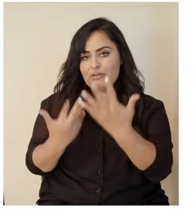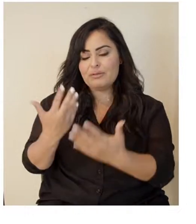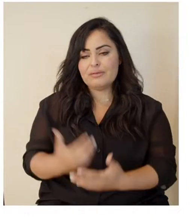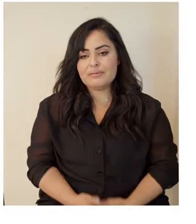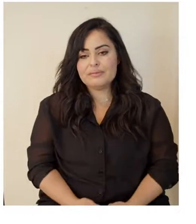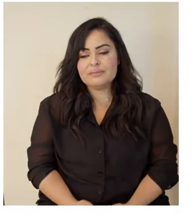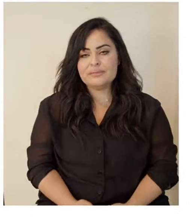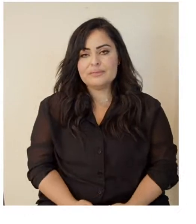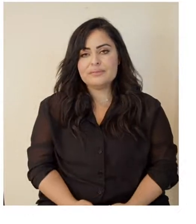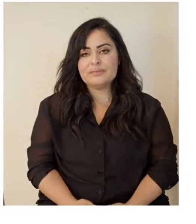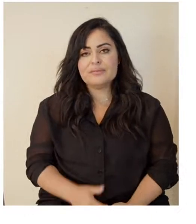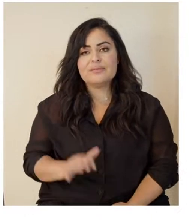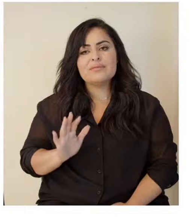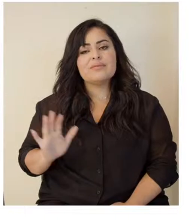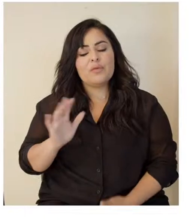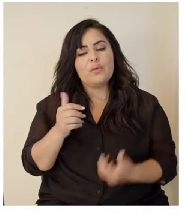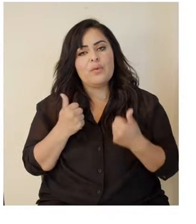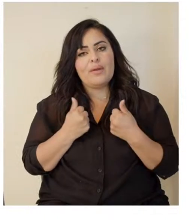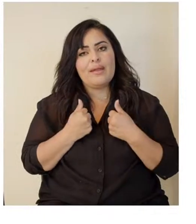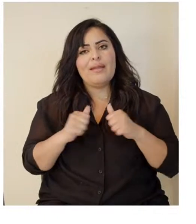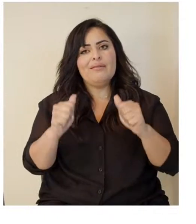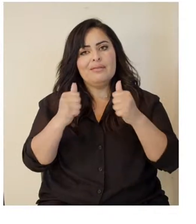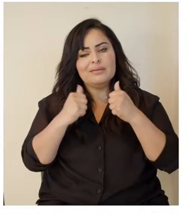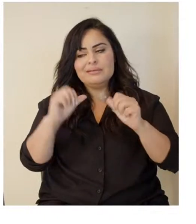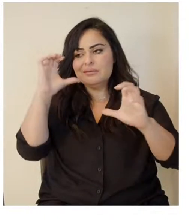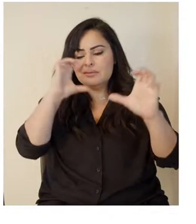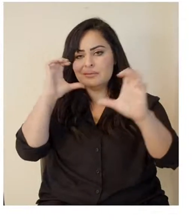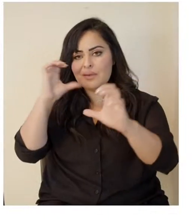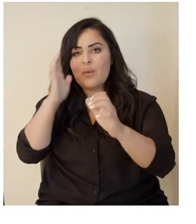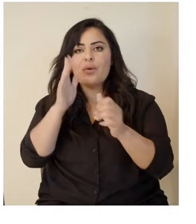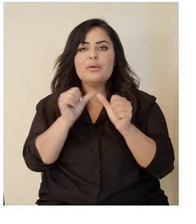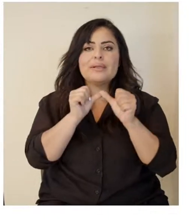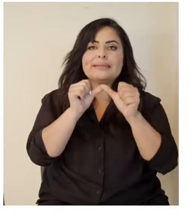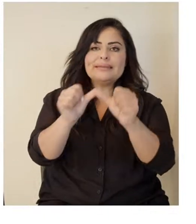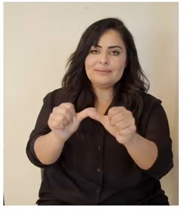And those efforts for the searching will continue.